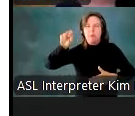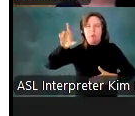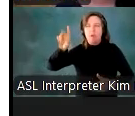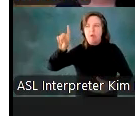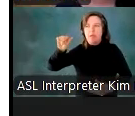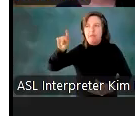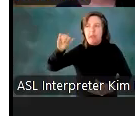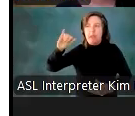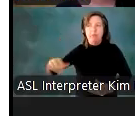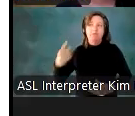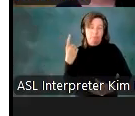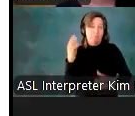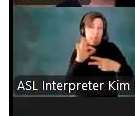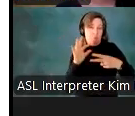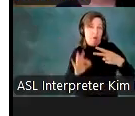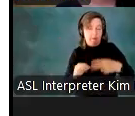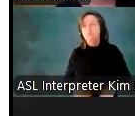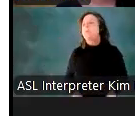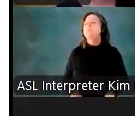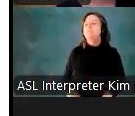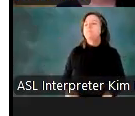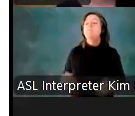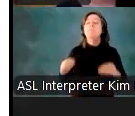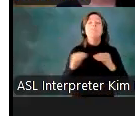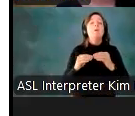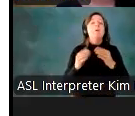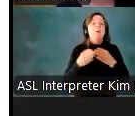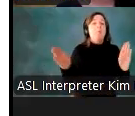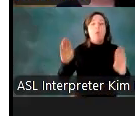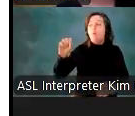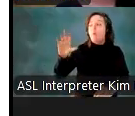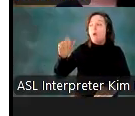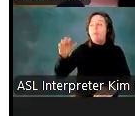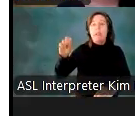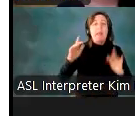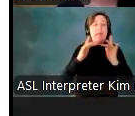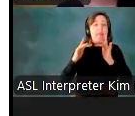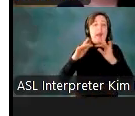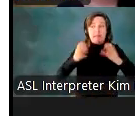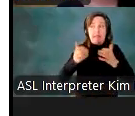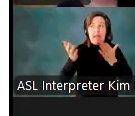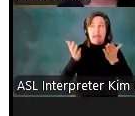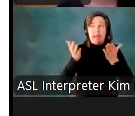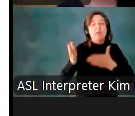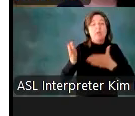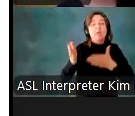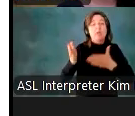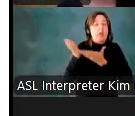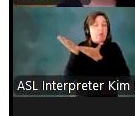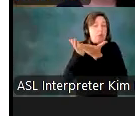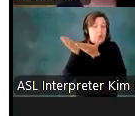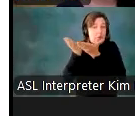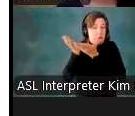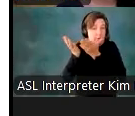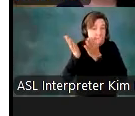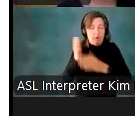broadly, the SCAN network shares both the server and